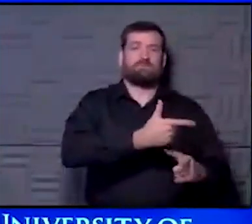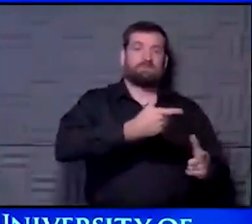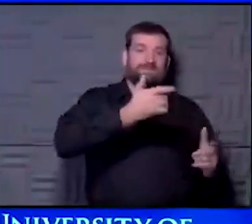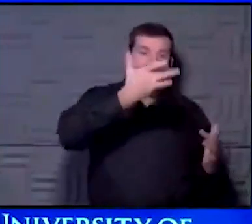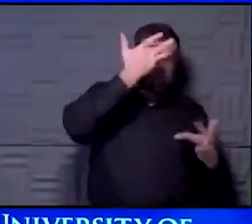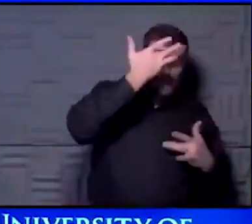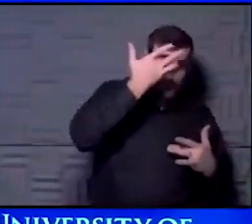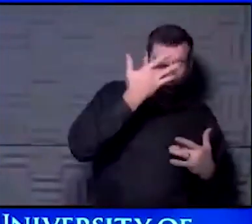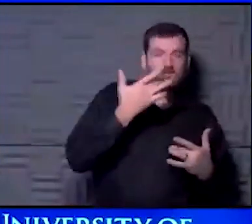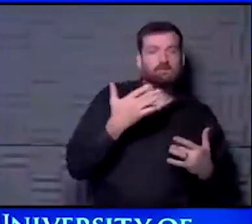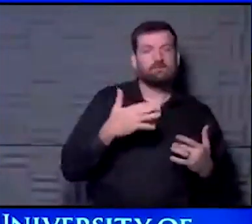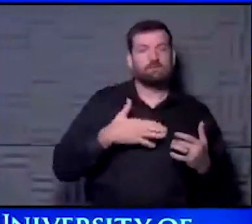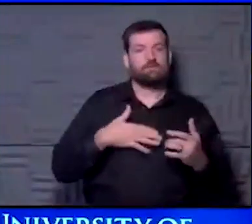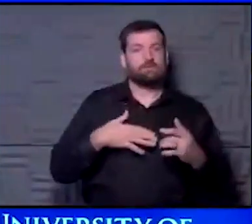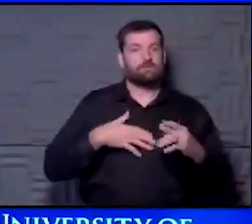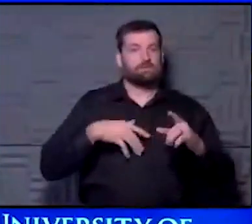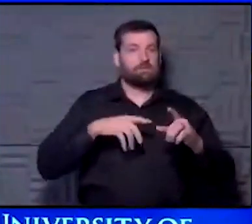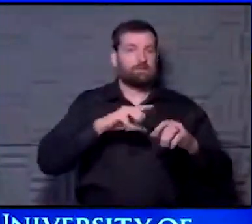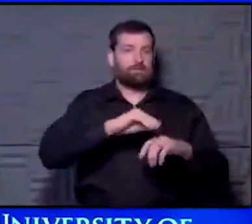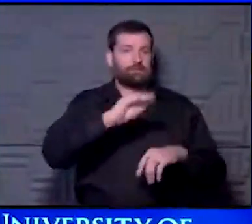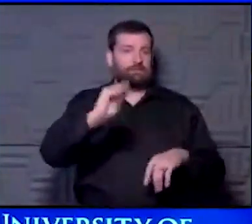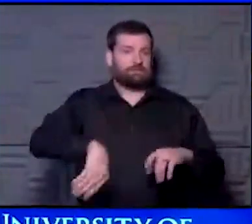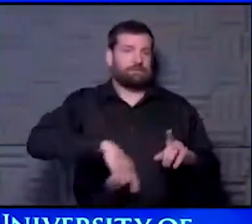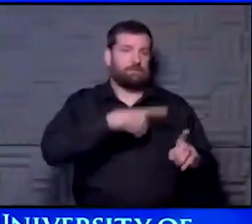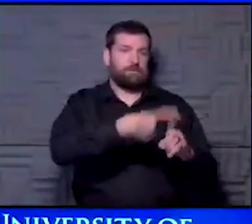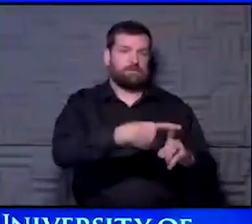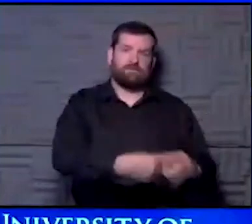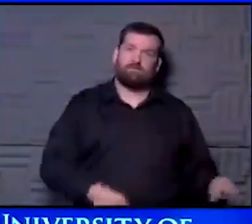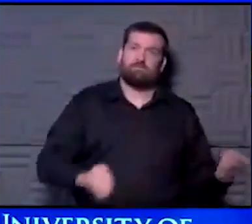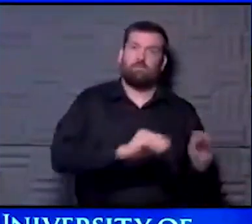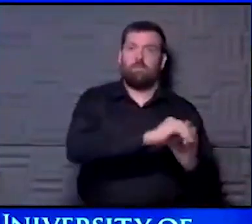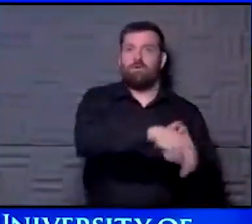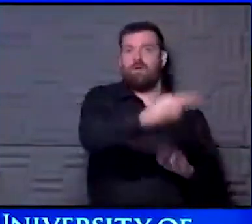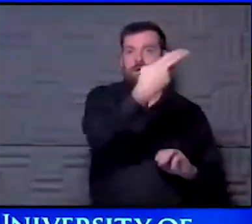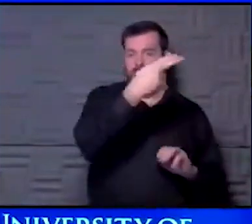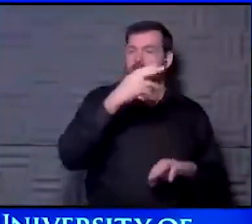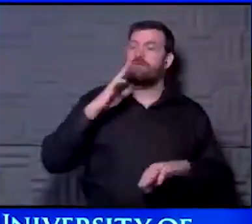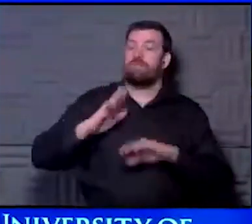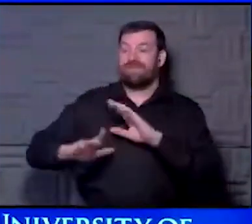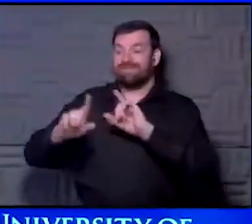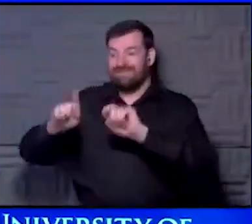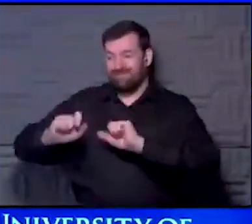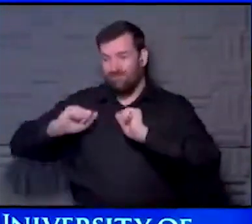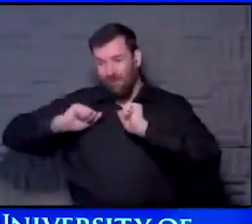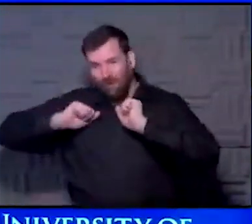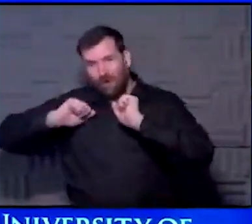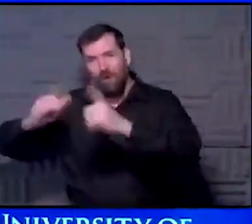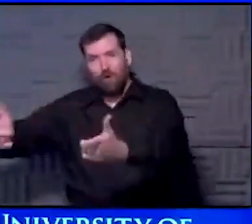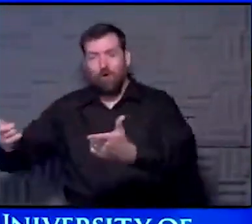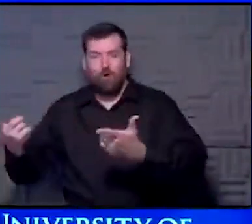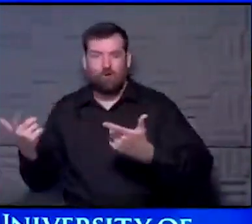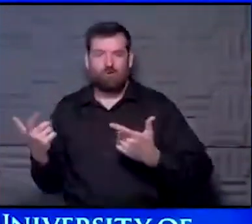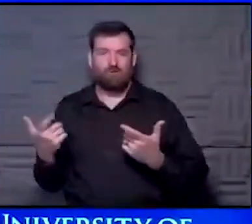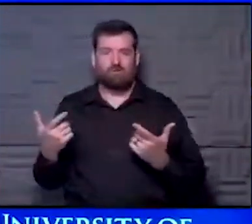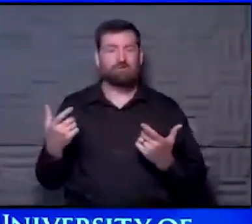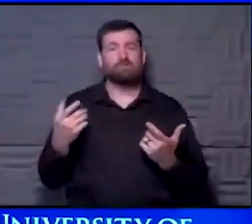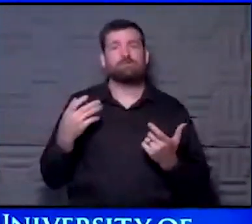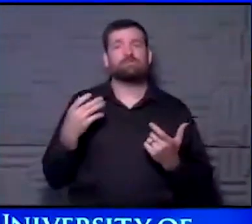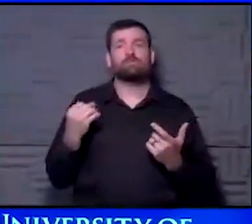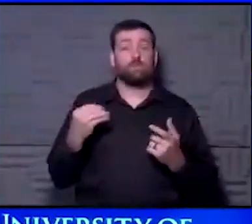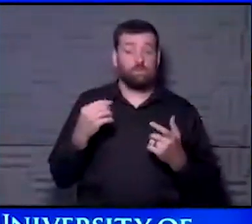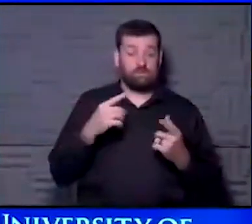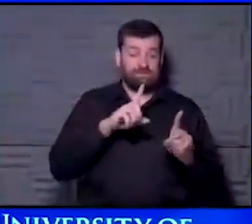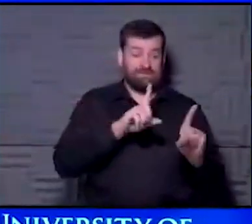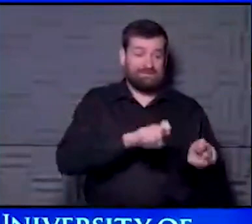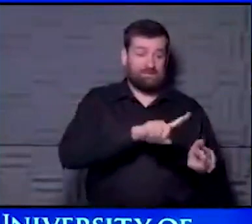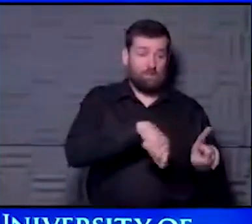my percent positivity is going to be a lot higher than if I've tested everybody. So that set of data, if I only test somebody who's